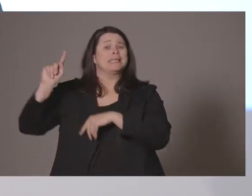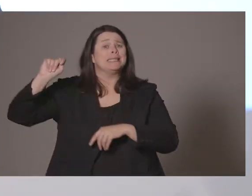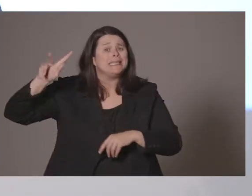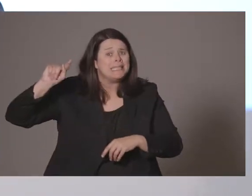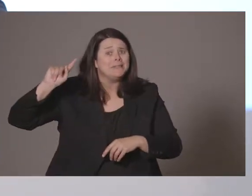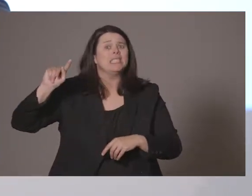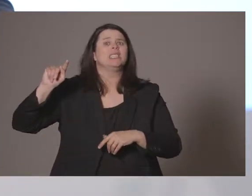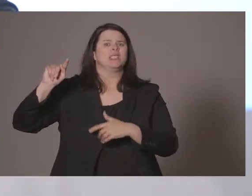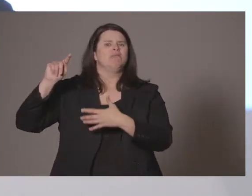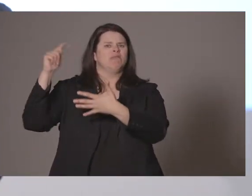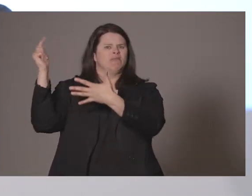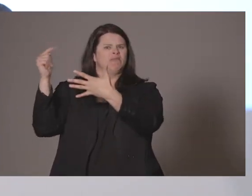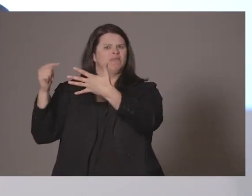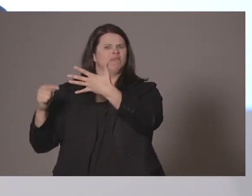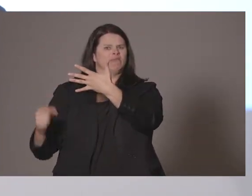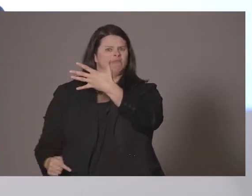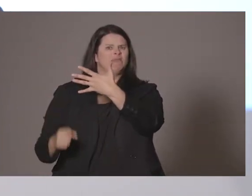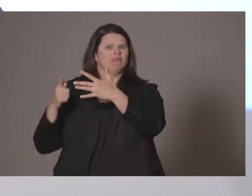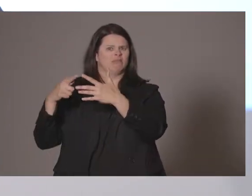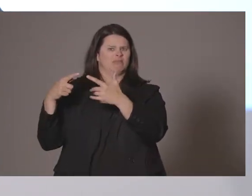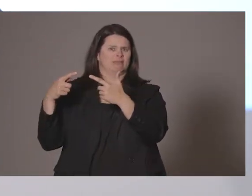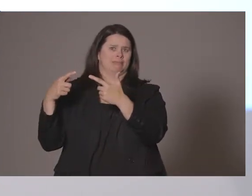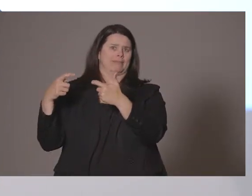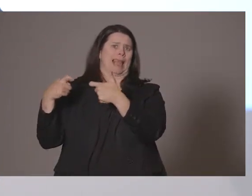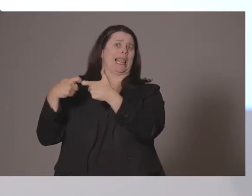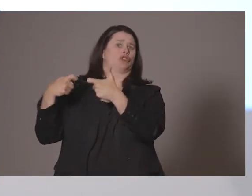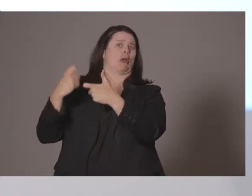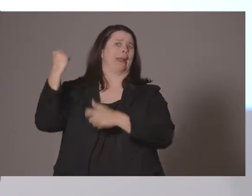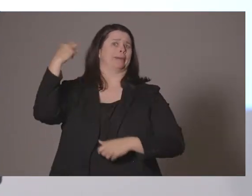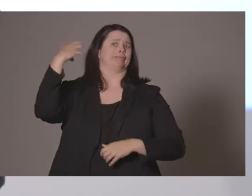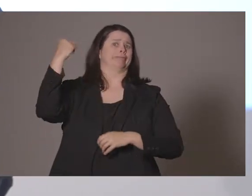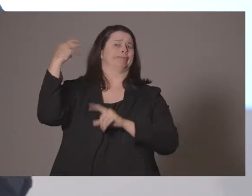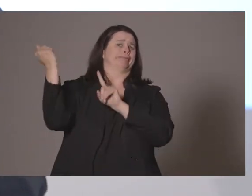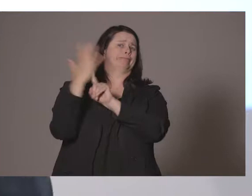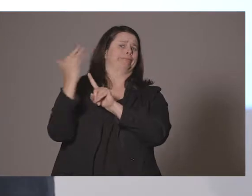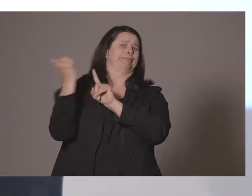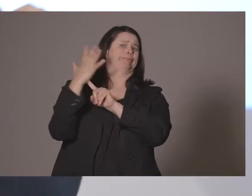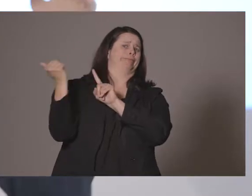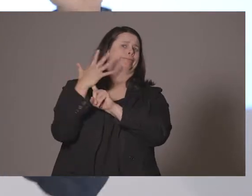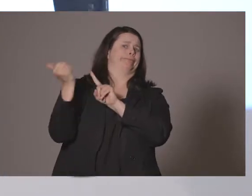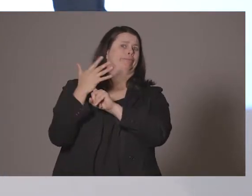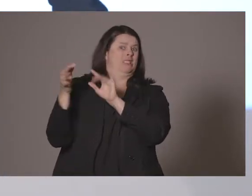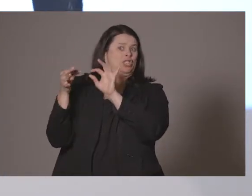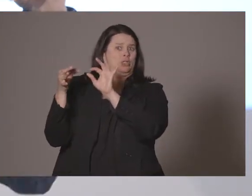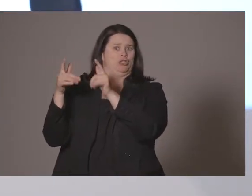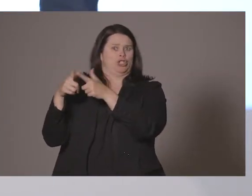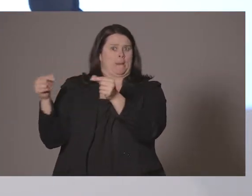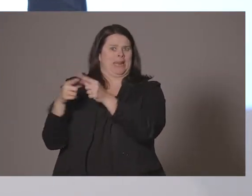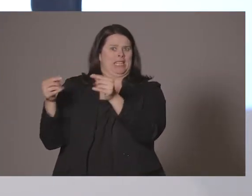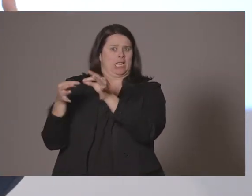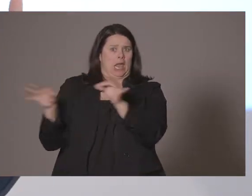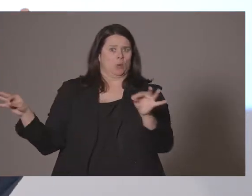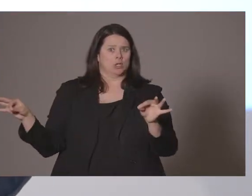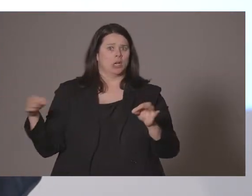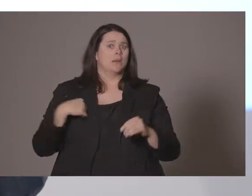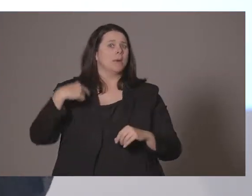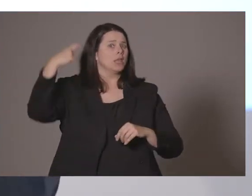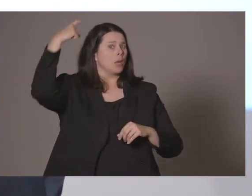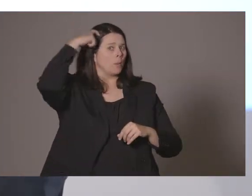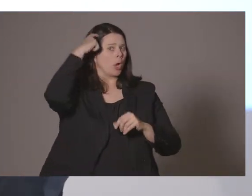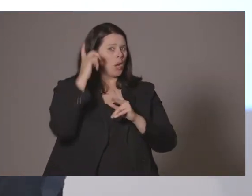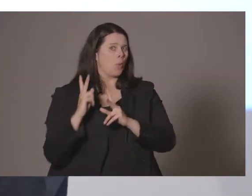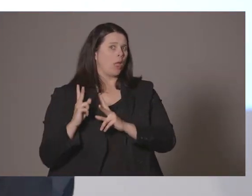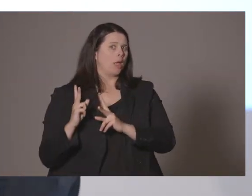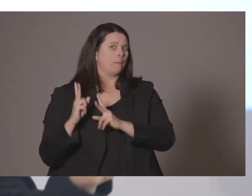sorts of electronic versions of language in Japanese, and the brain will still prune away